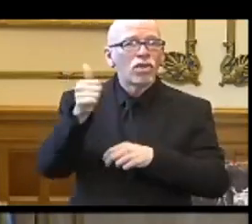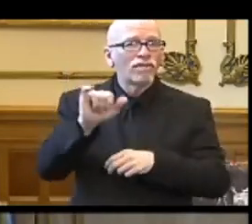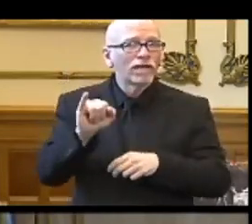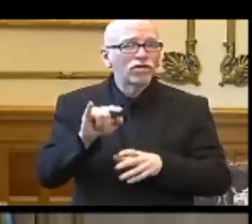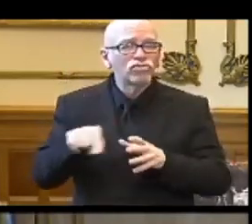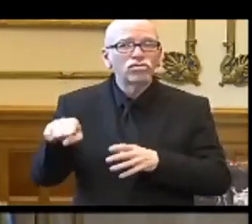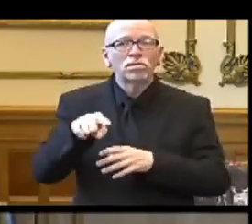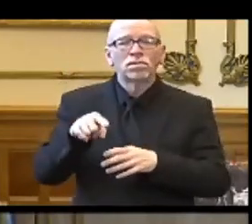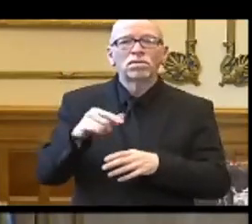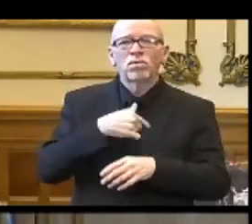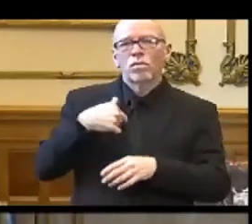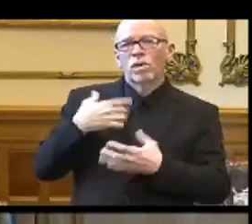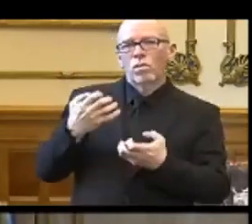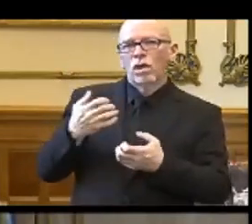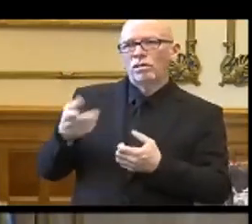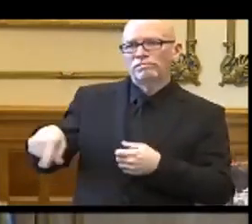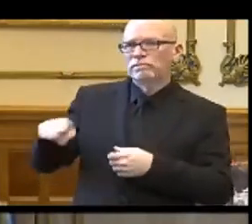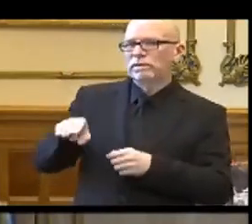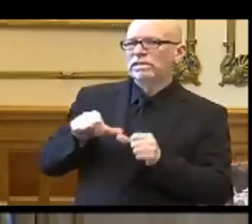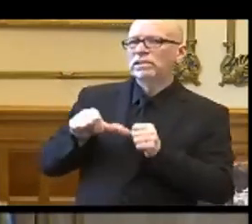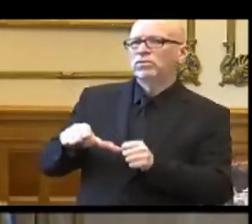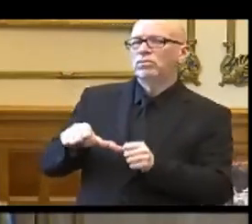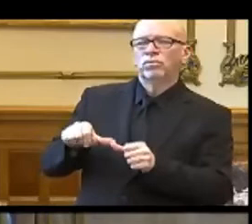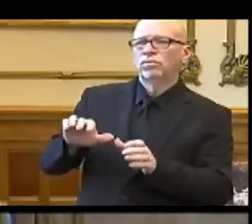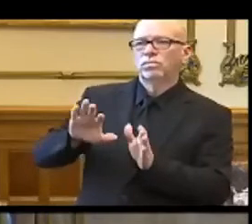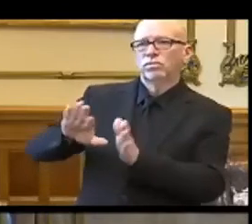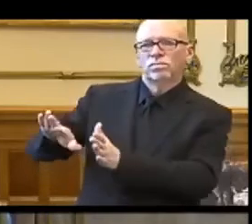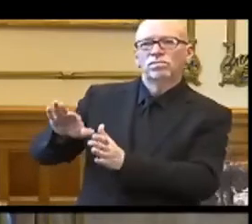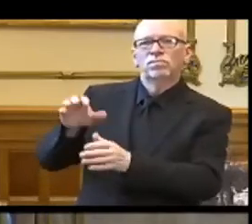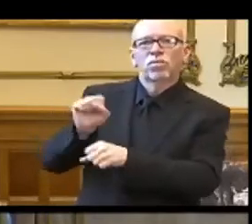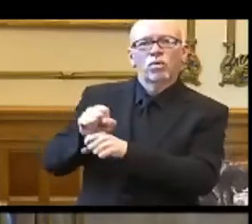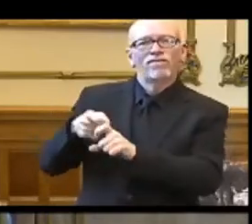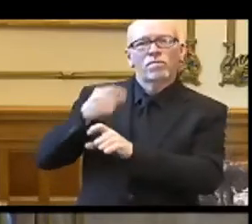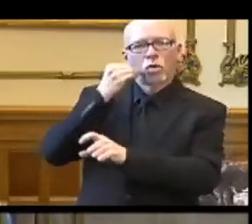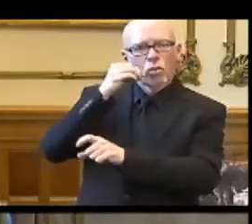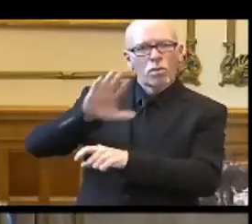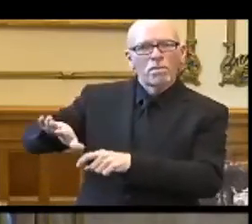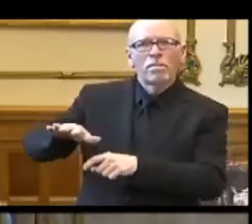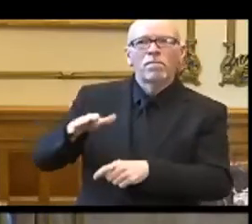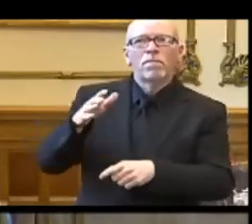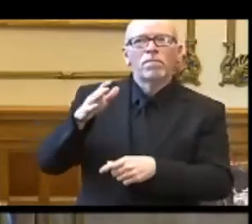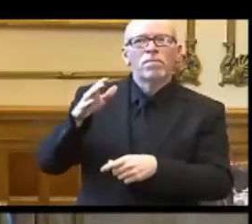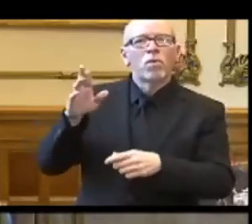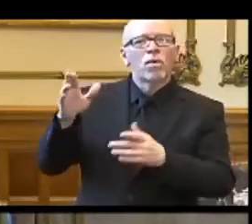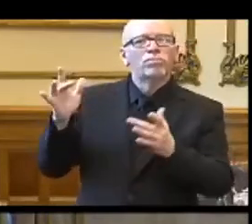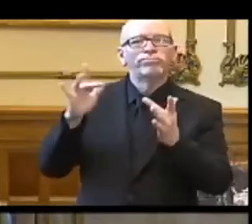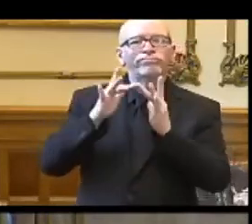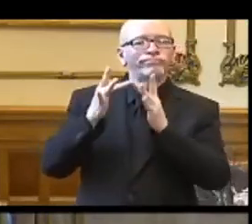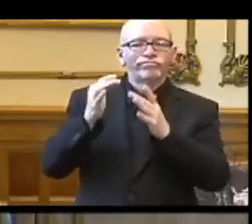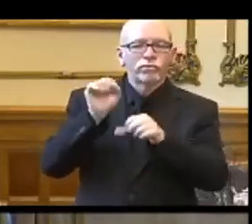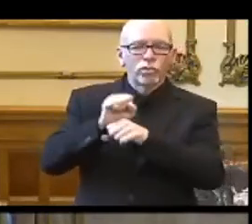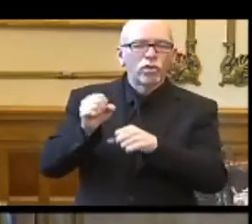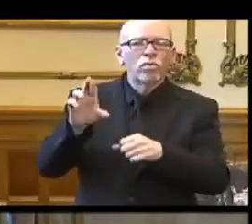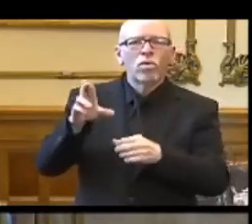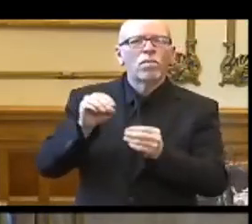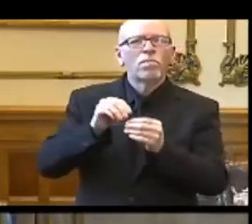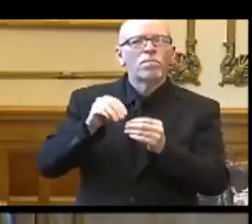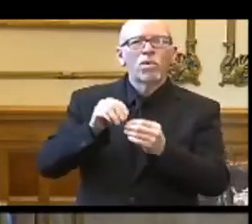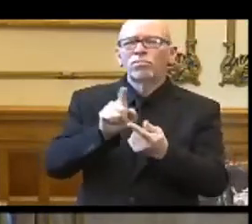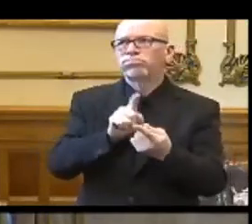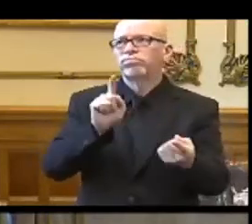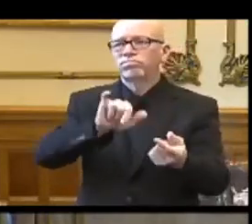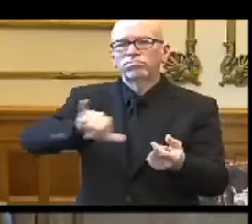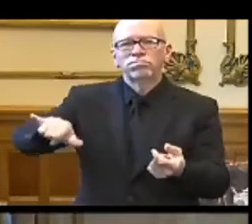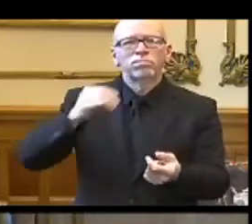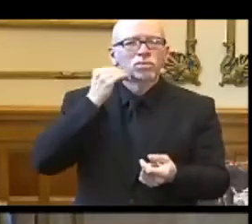people that we may want to continue to have work from home remotely or continue to do more extreme social